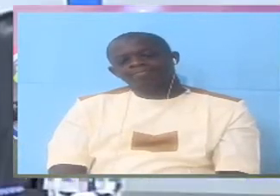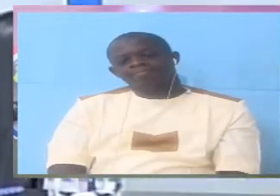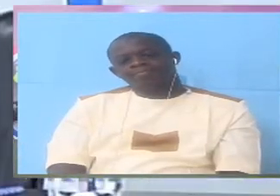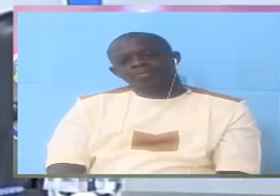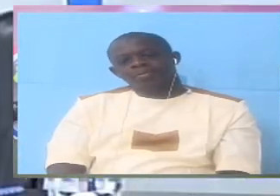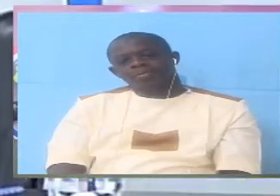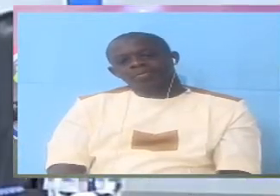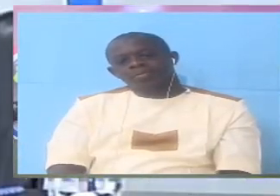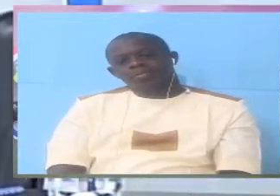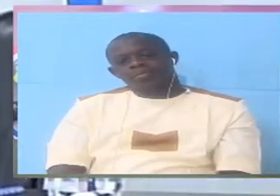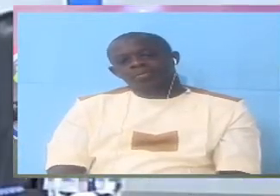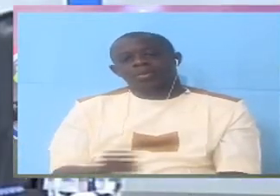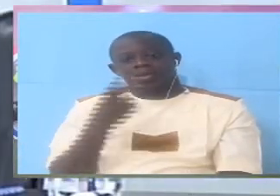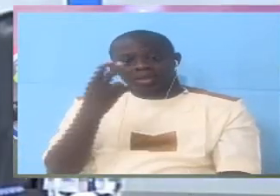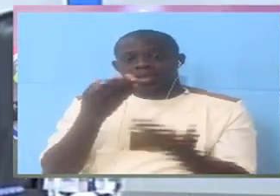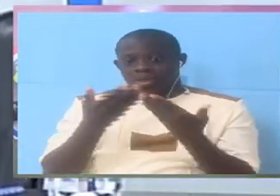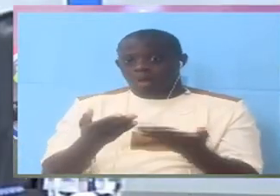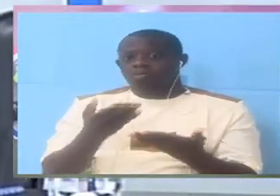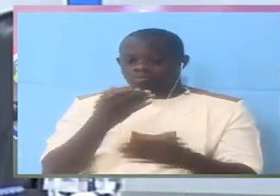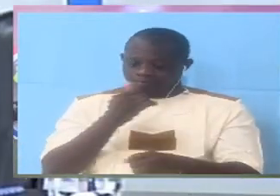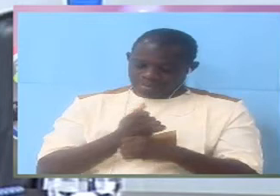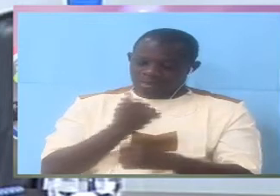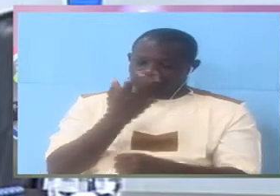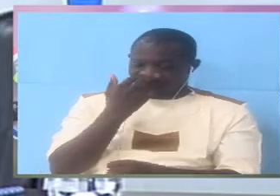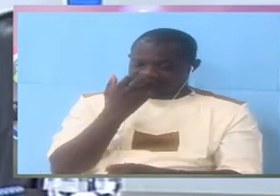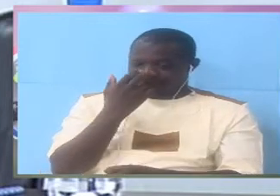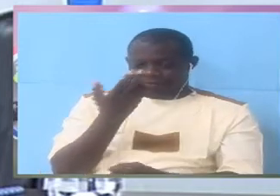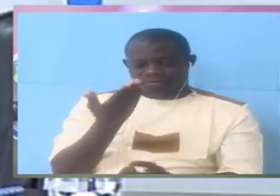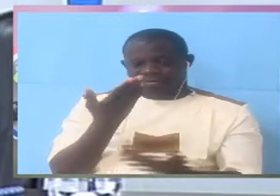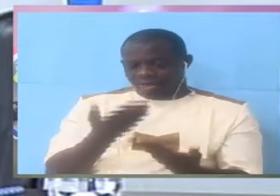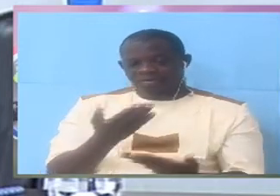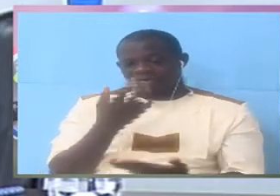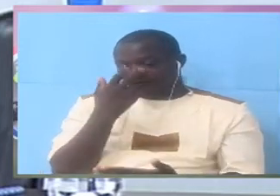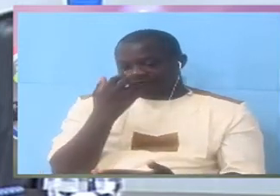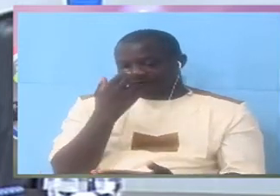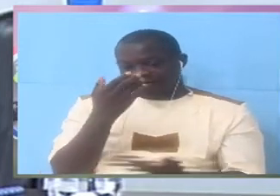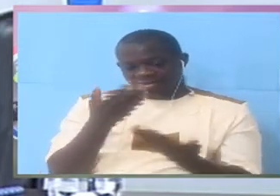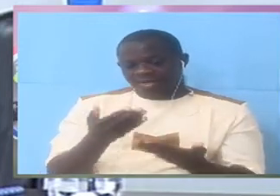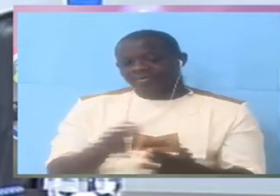You see, now it's becoming funny. This